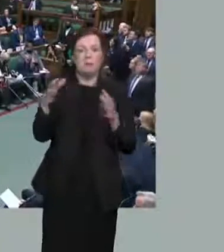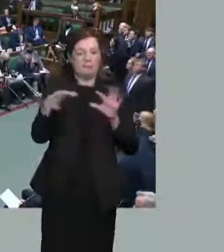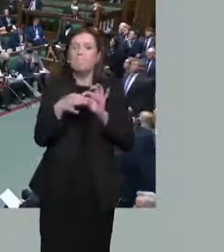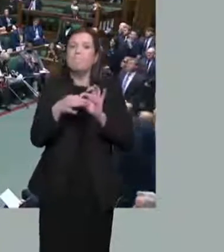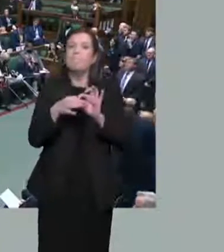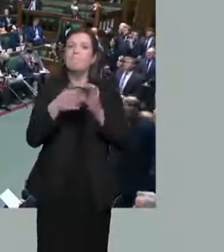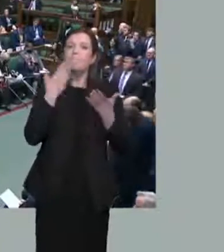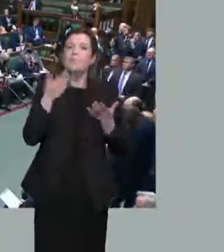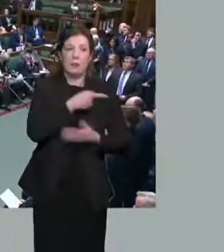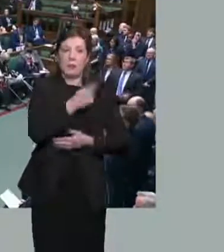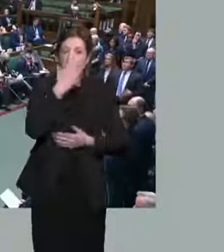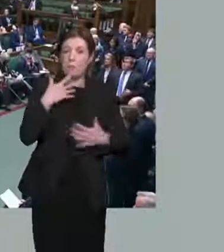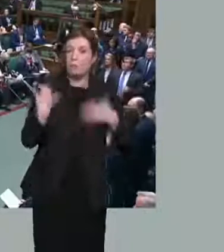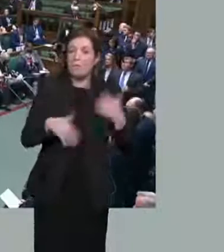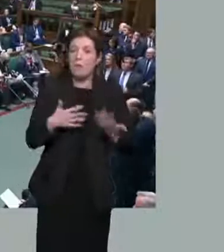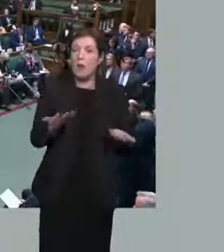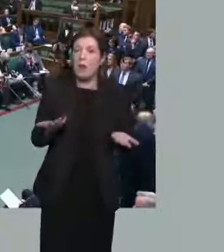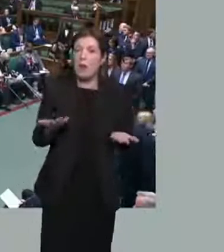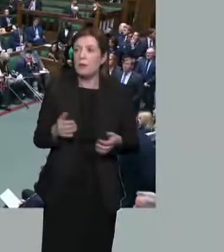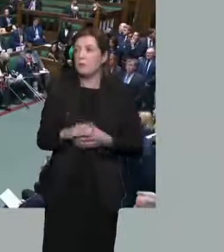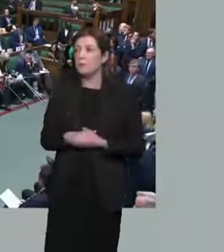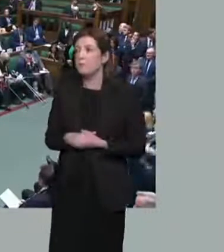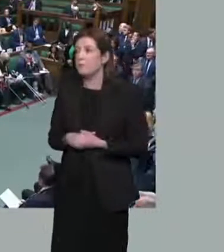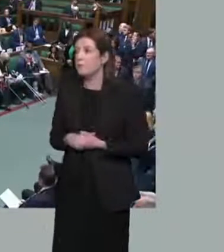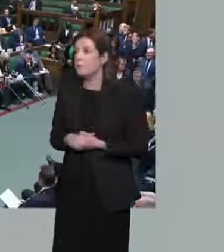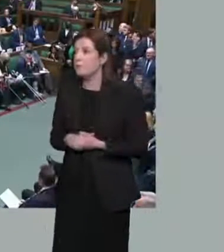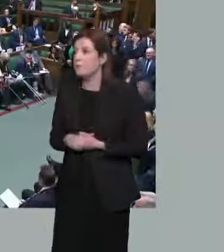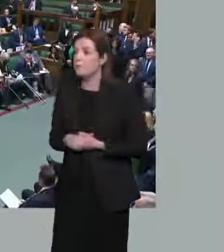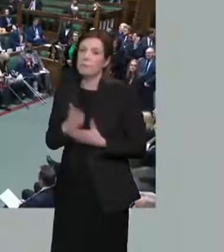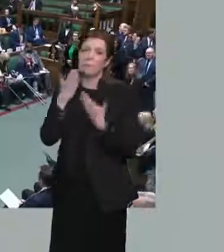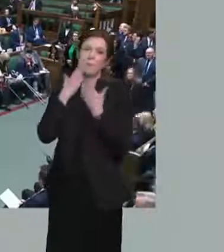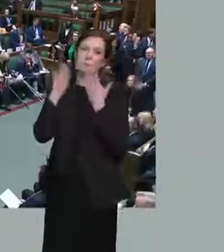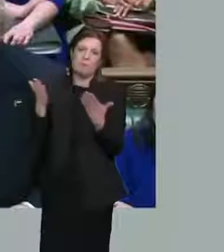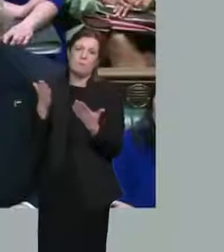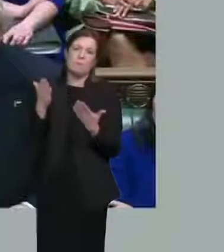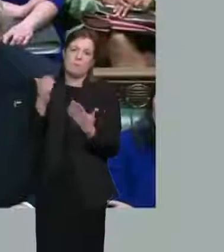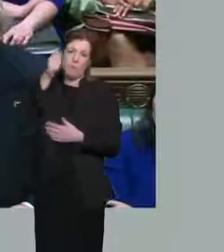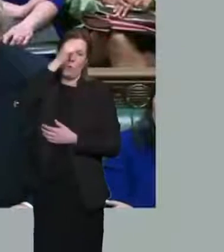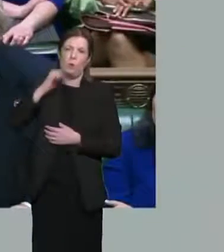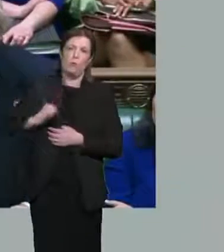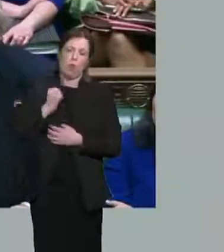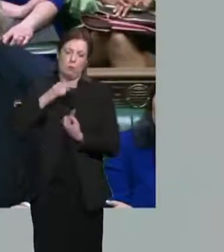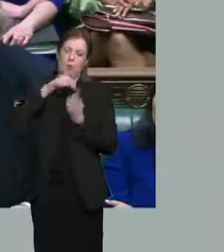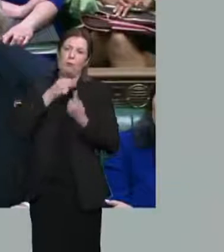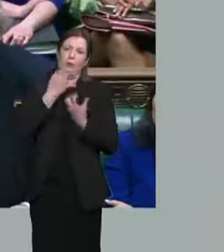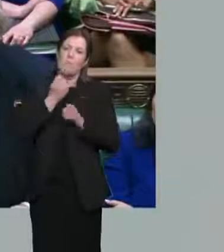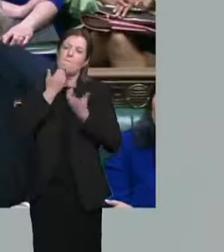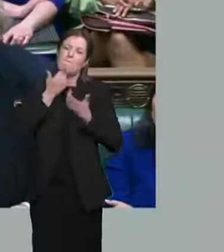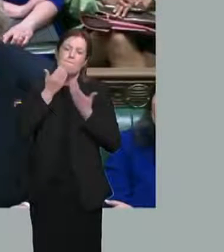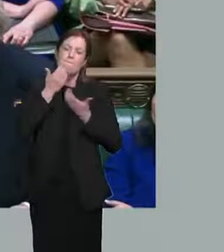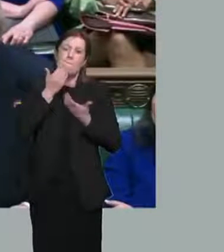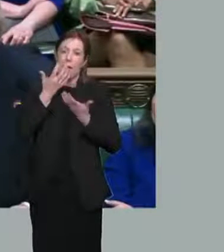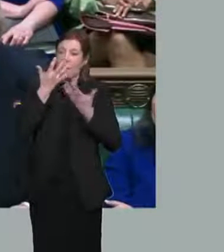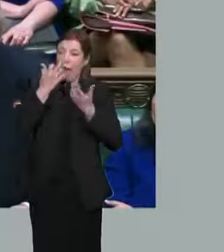Well, I thank him very much, and I think he's right that energy-rich Scotland and the hydrocarbons